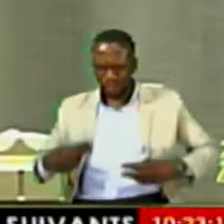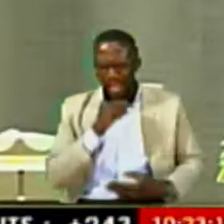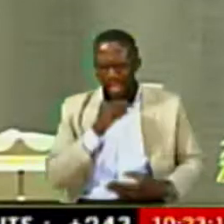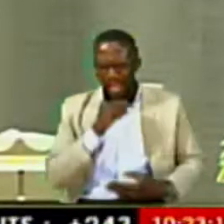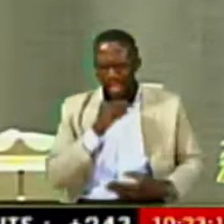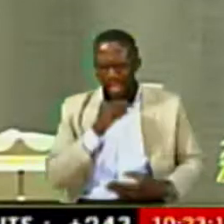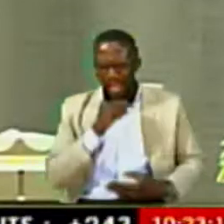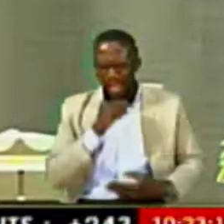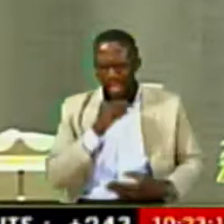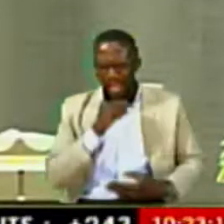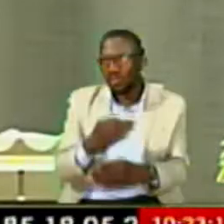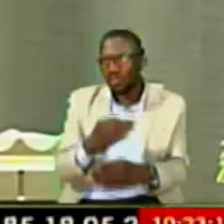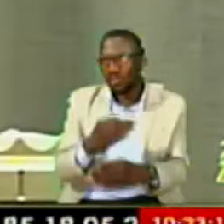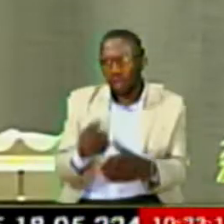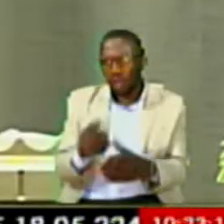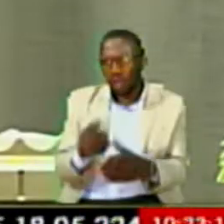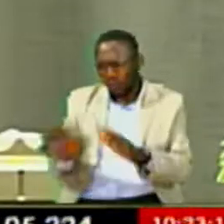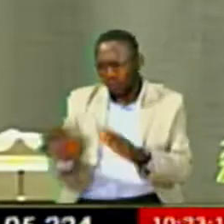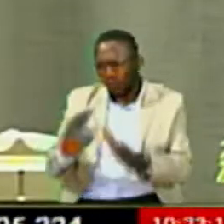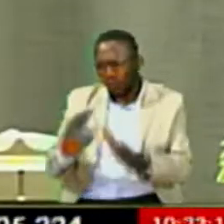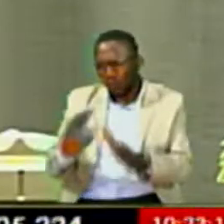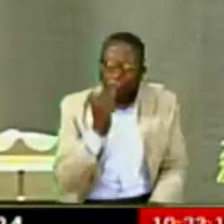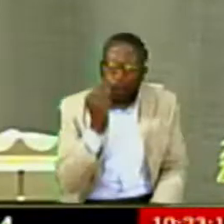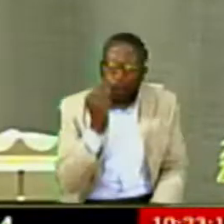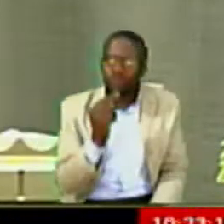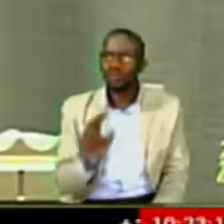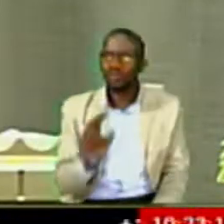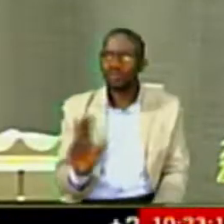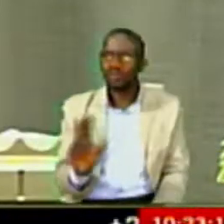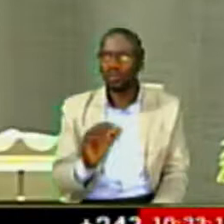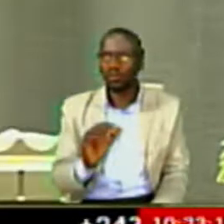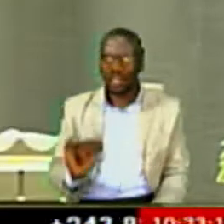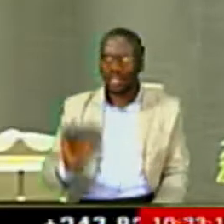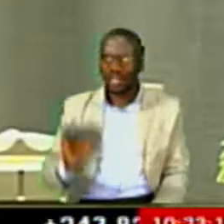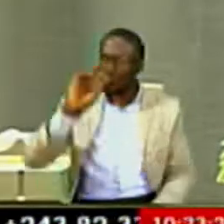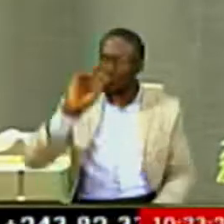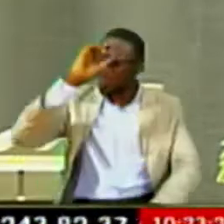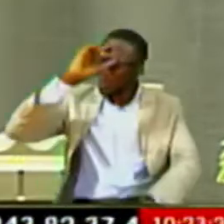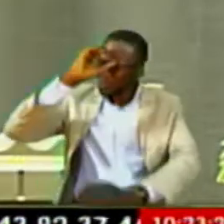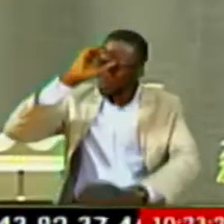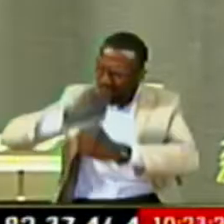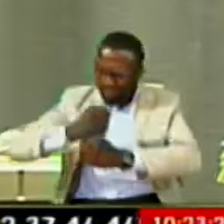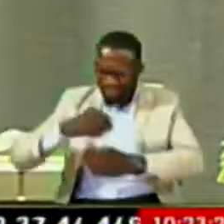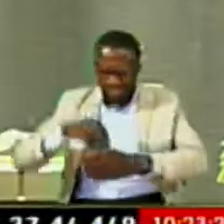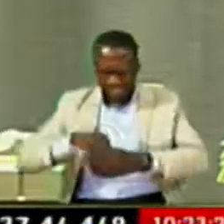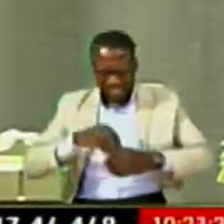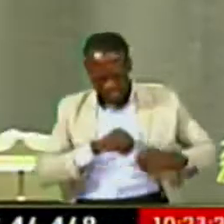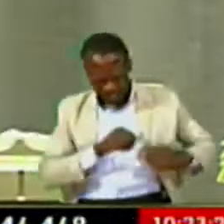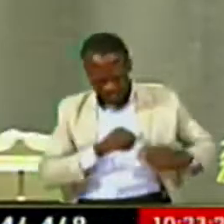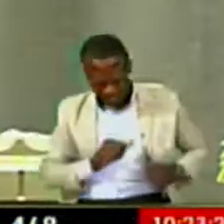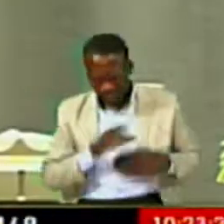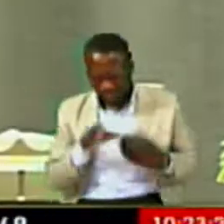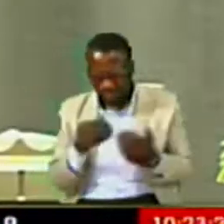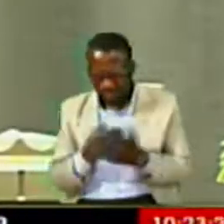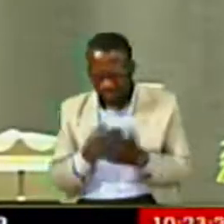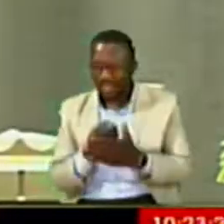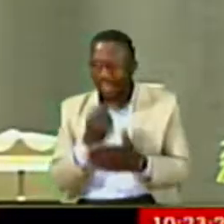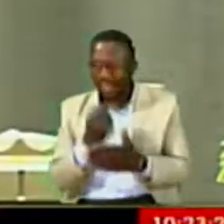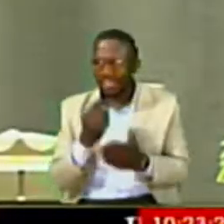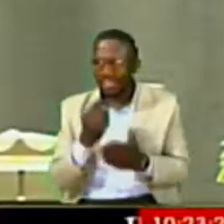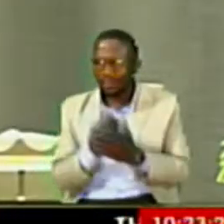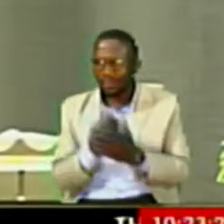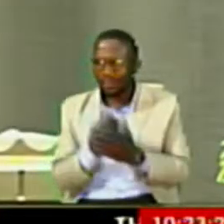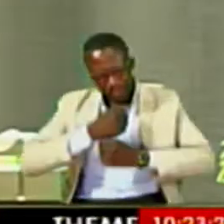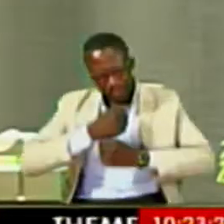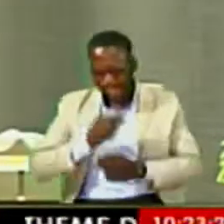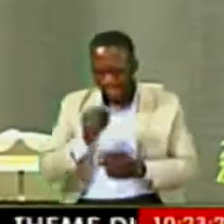Pas un faux semblant. Not a quand vous croyez de tout cœur. When you believe quand with vous recevez your heart, la parole de Dieu. When you receive